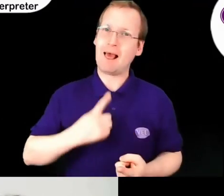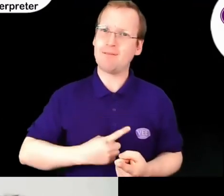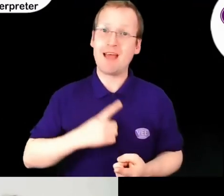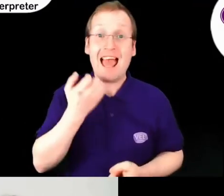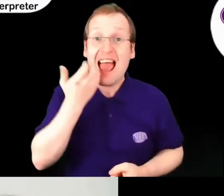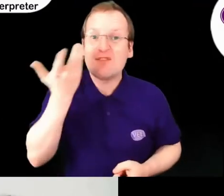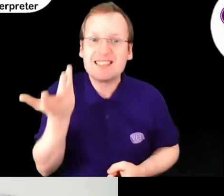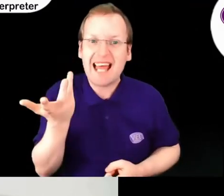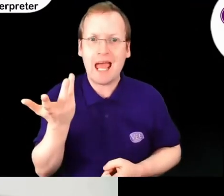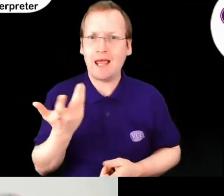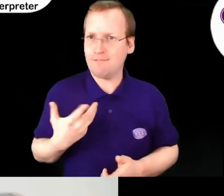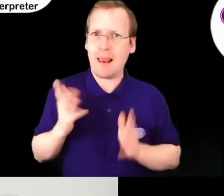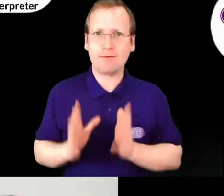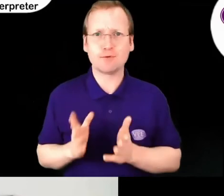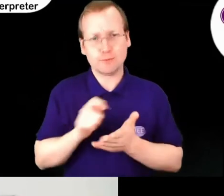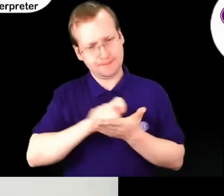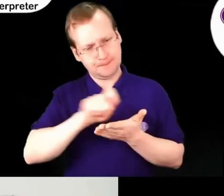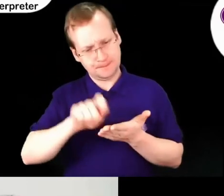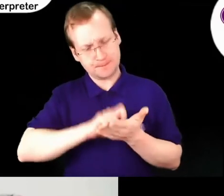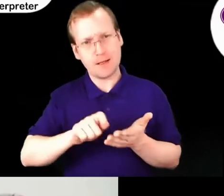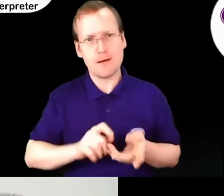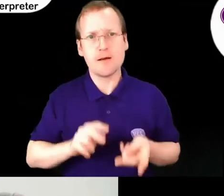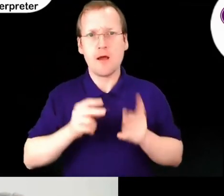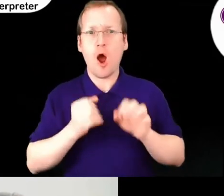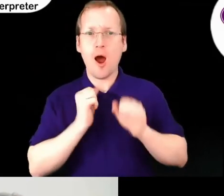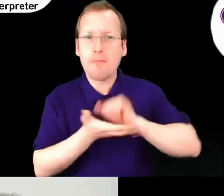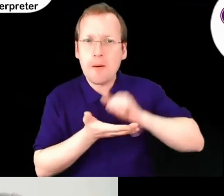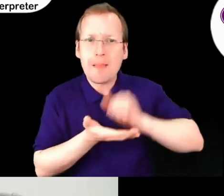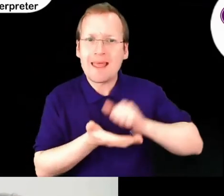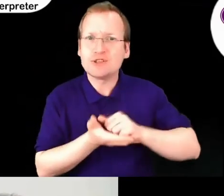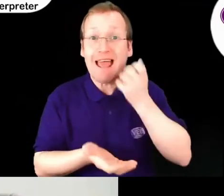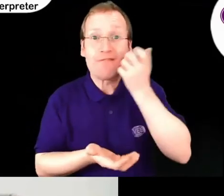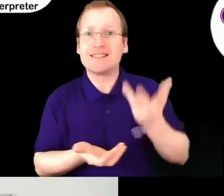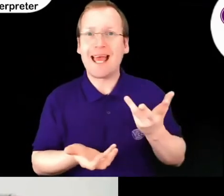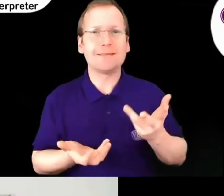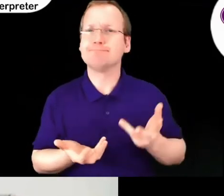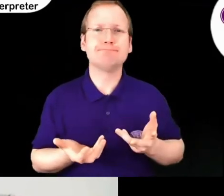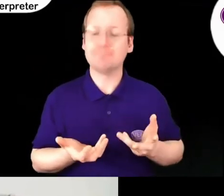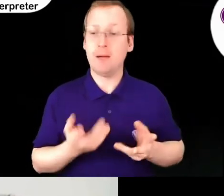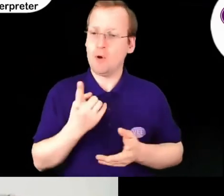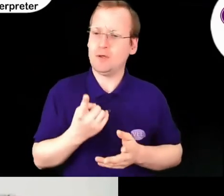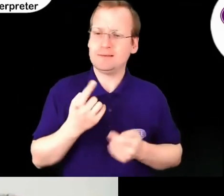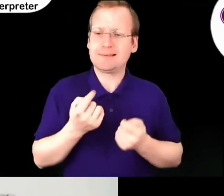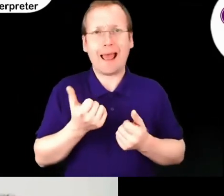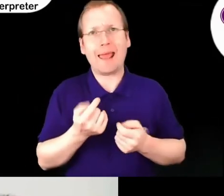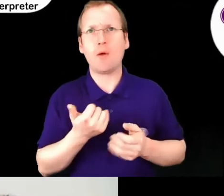day. I don't feel that I have to write or I have to be published. And it's nearly always